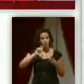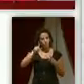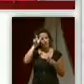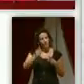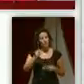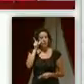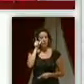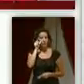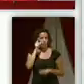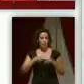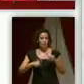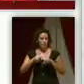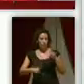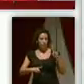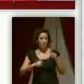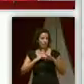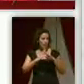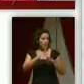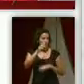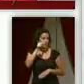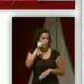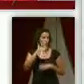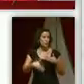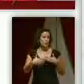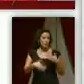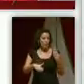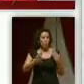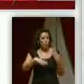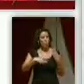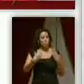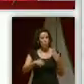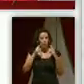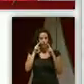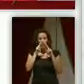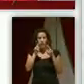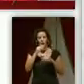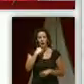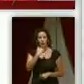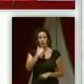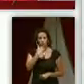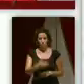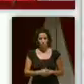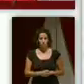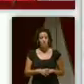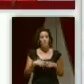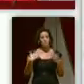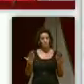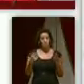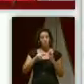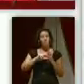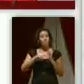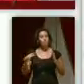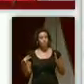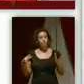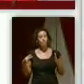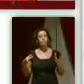and hearing assistance, and those who are partially blind. But